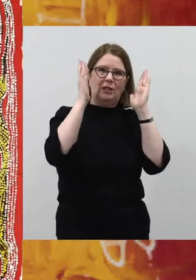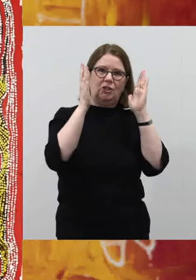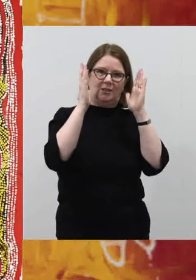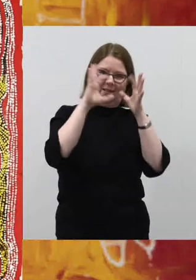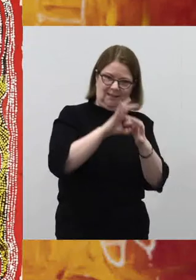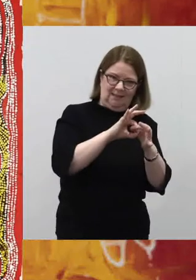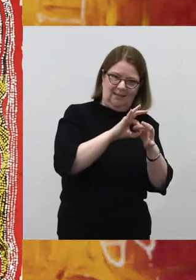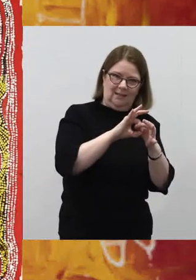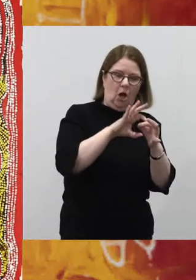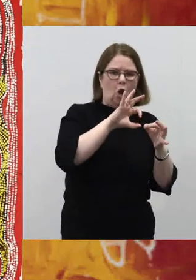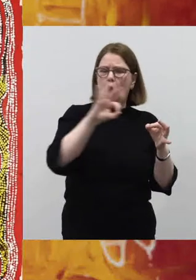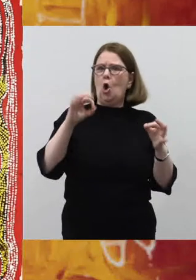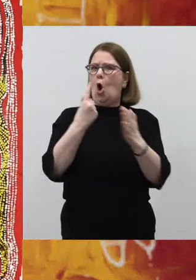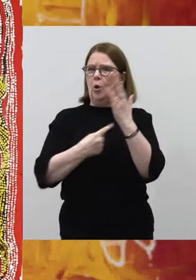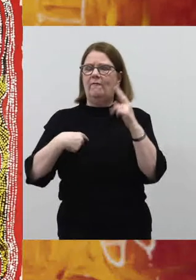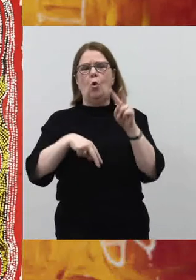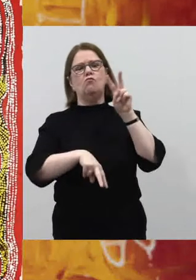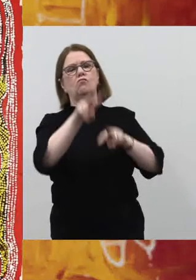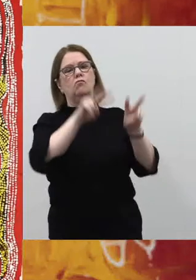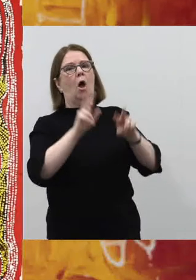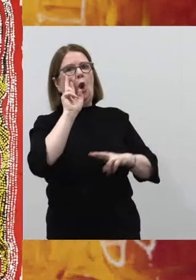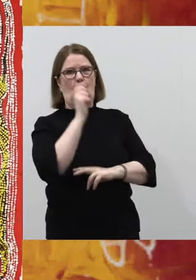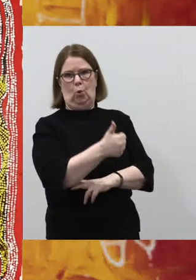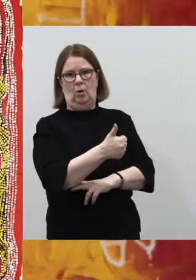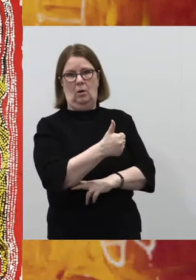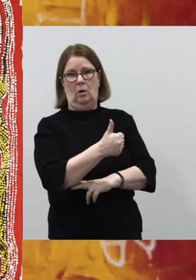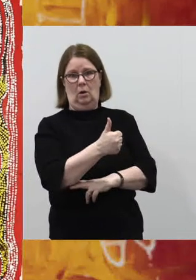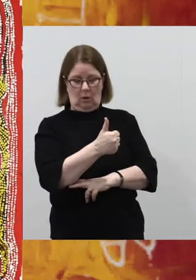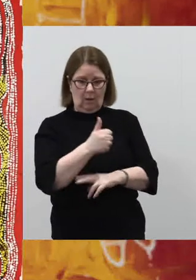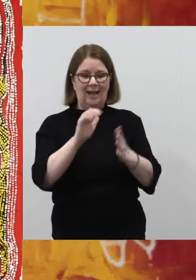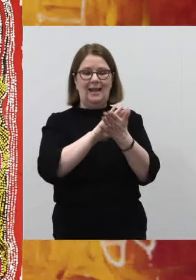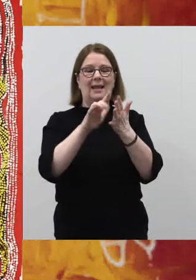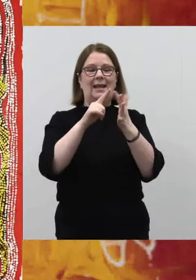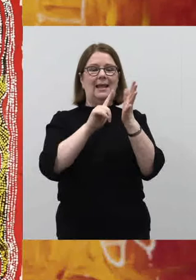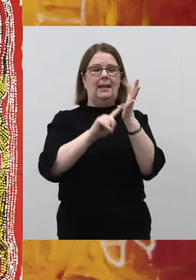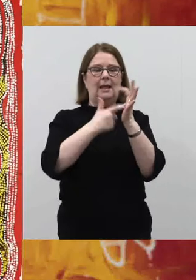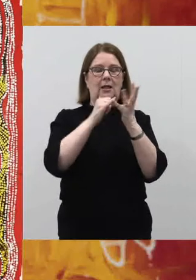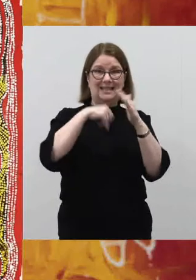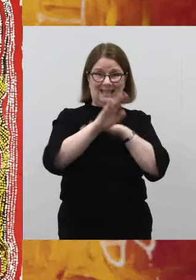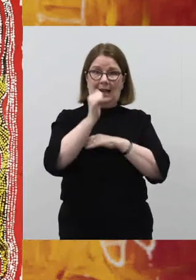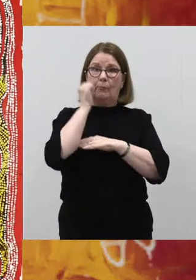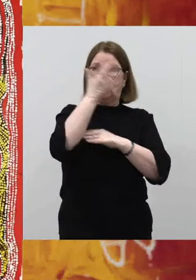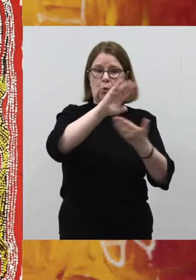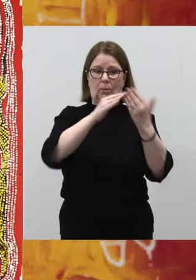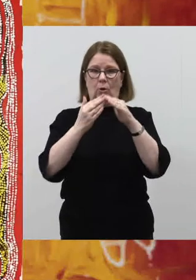reflected in artworks that also demonstrate how integral it is to developing a notion of self-identity.